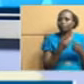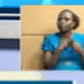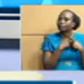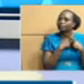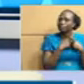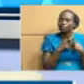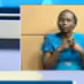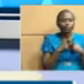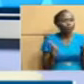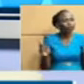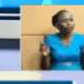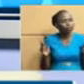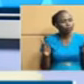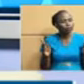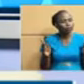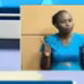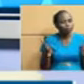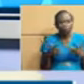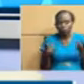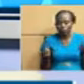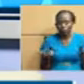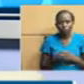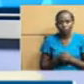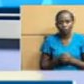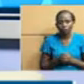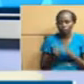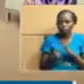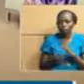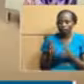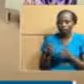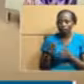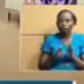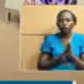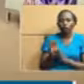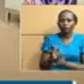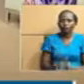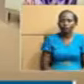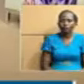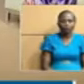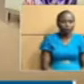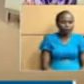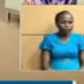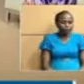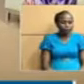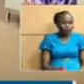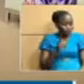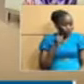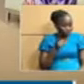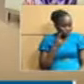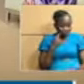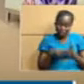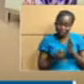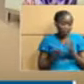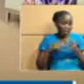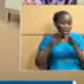completely divorced from what is being said in the national development plan. You know, this year we're supposed to be lower middle income, huh? Yes, so